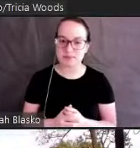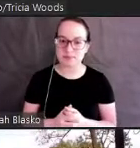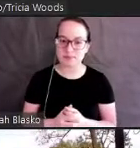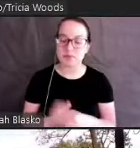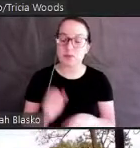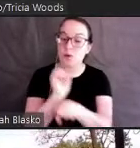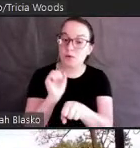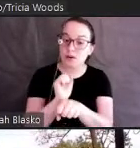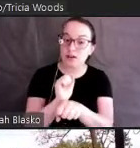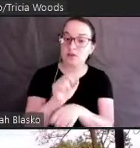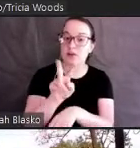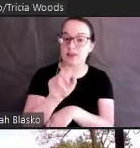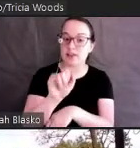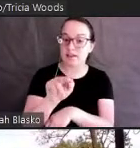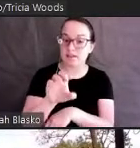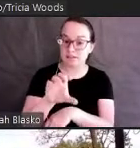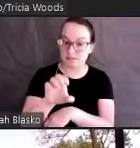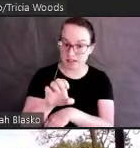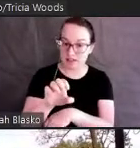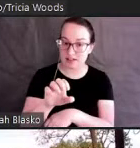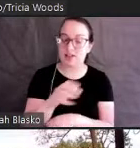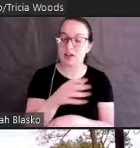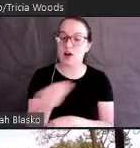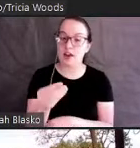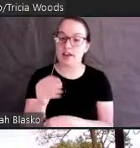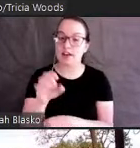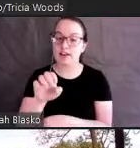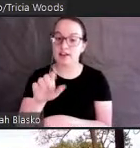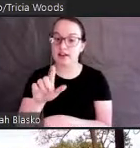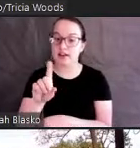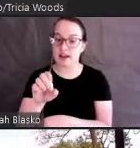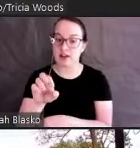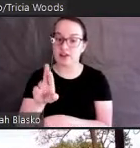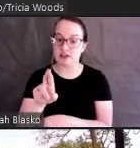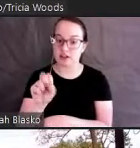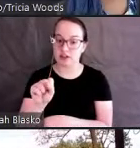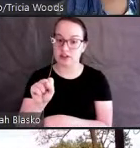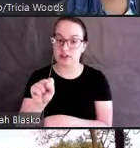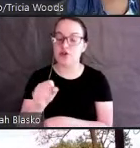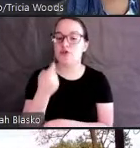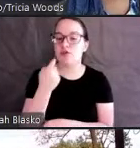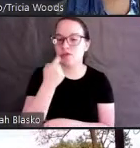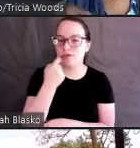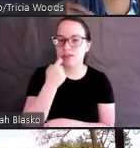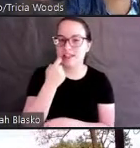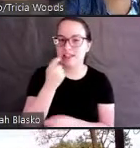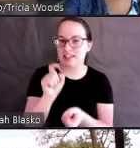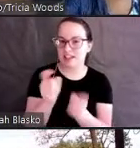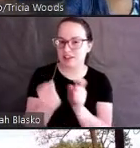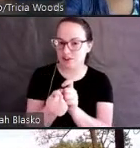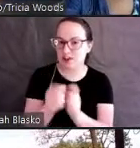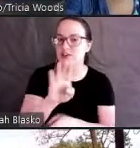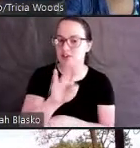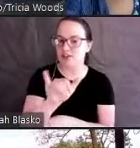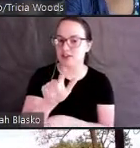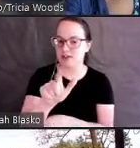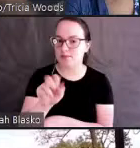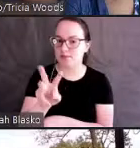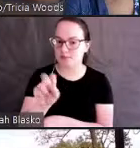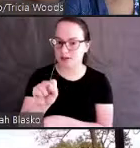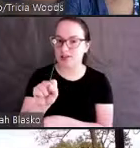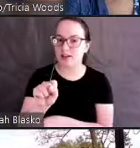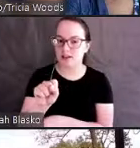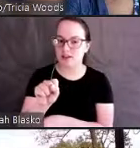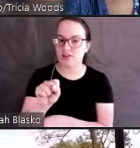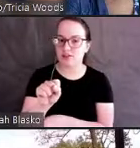elders, recently completed a revision of our bylaws. We reviewed several bylaws from